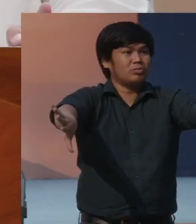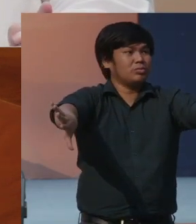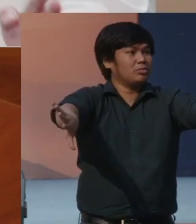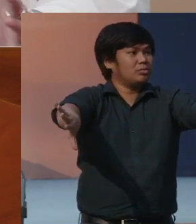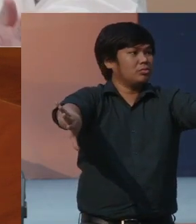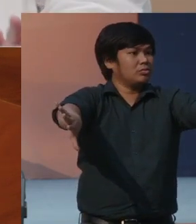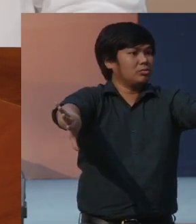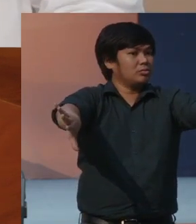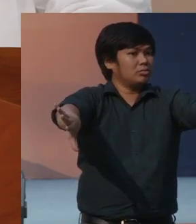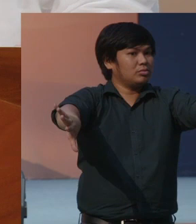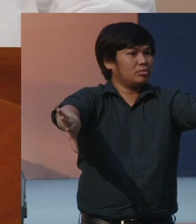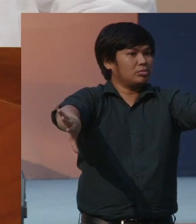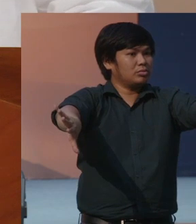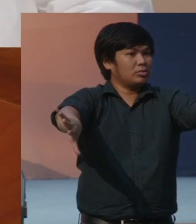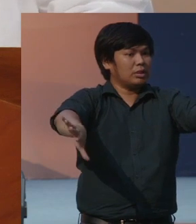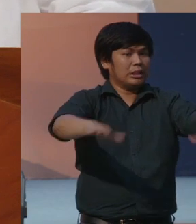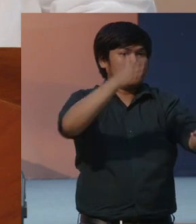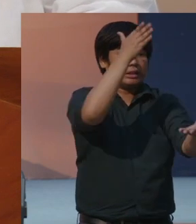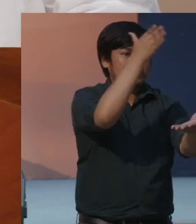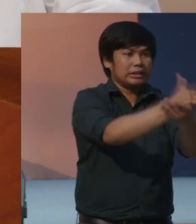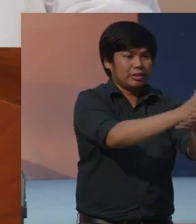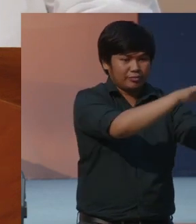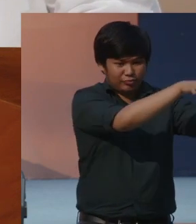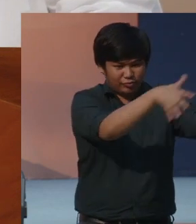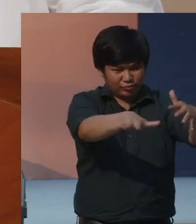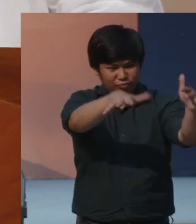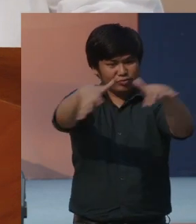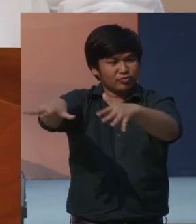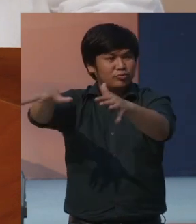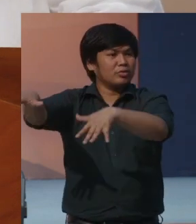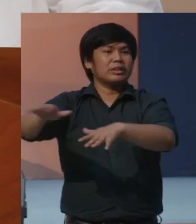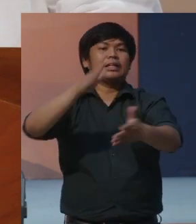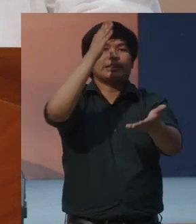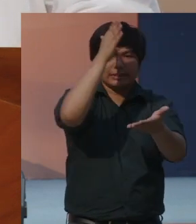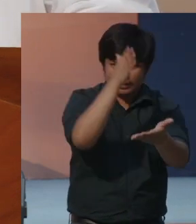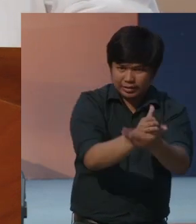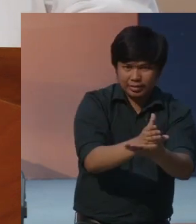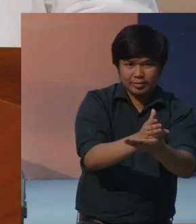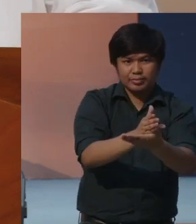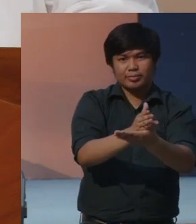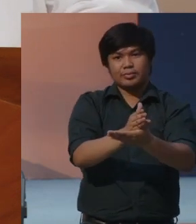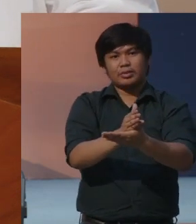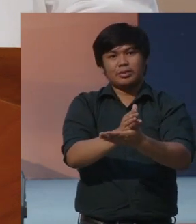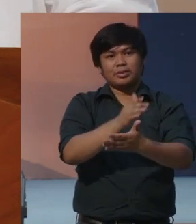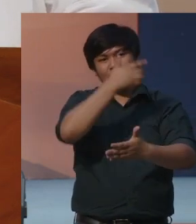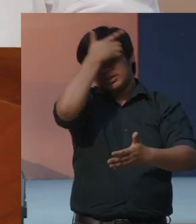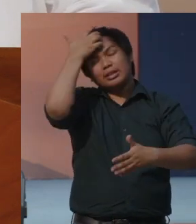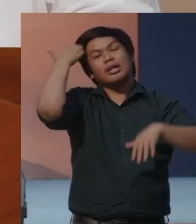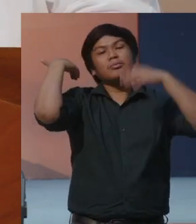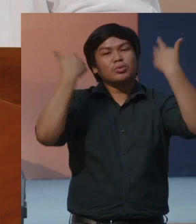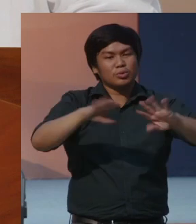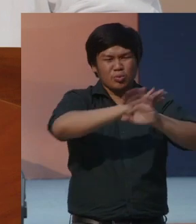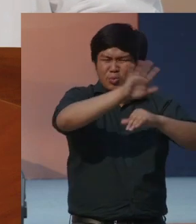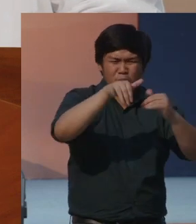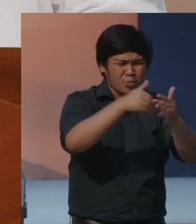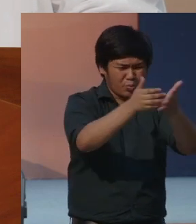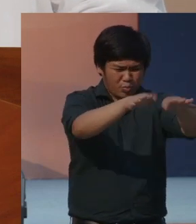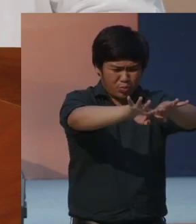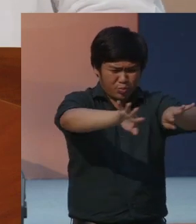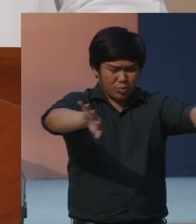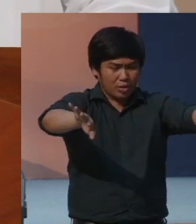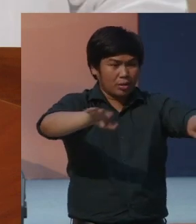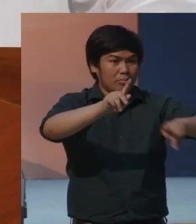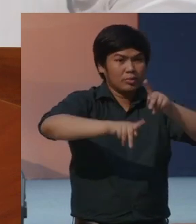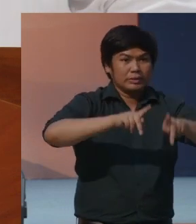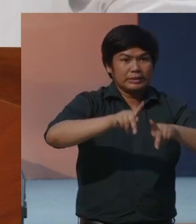future tense, "cut off from flowing, and the waters coming down from above shall stand in one heap. So when the